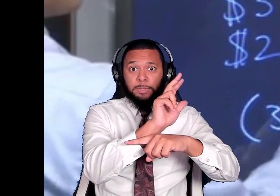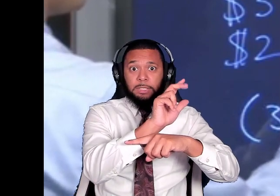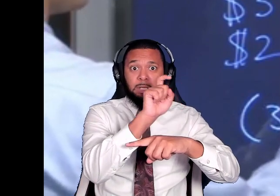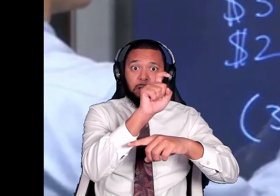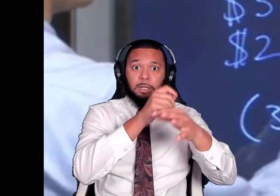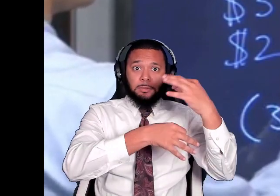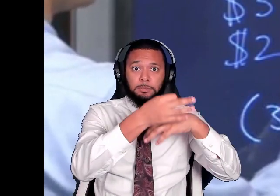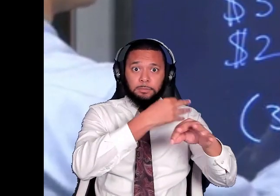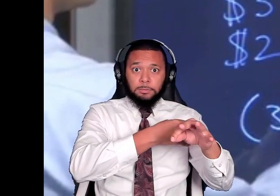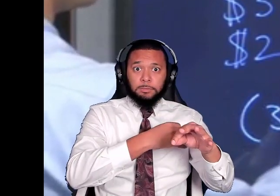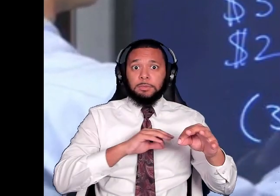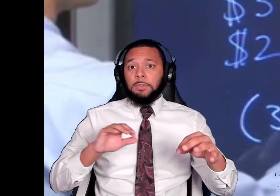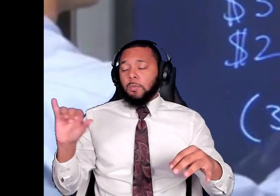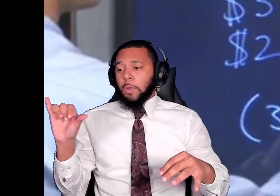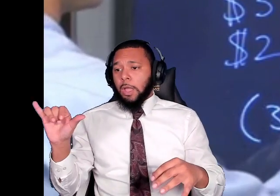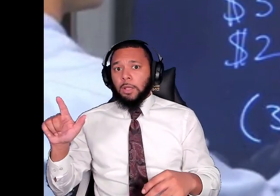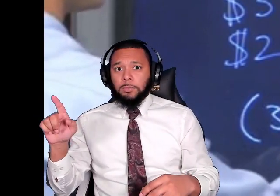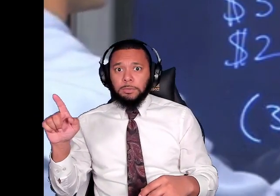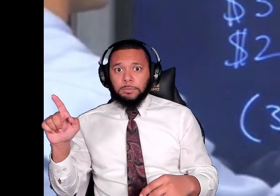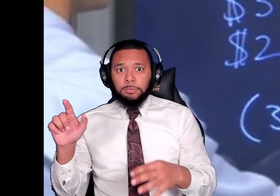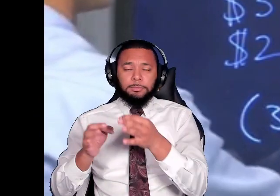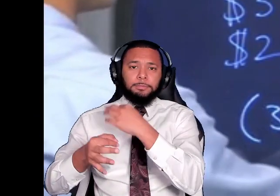21 for y.